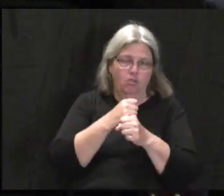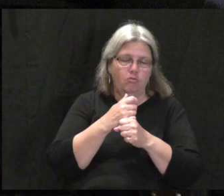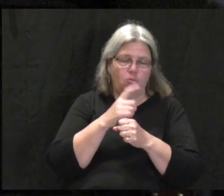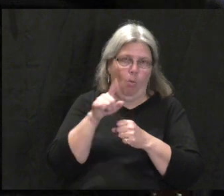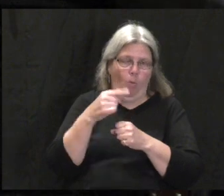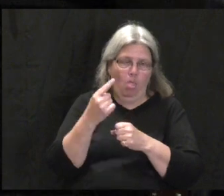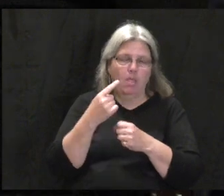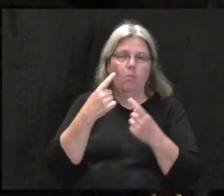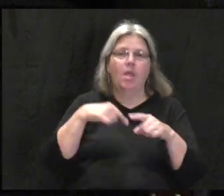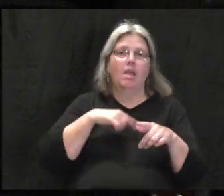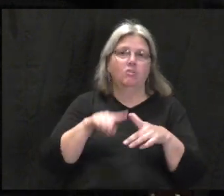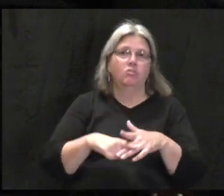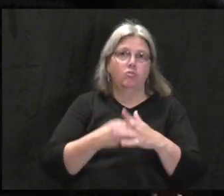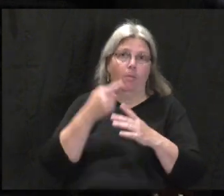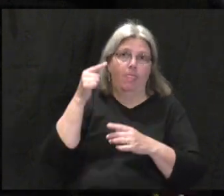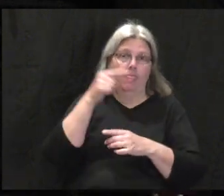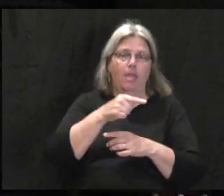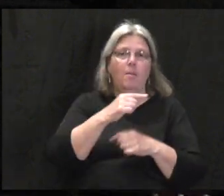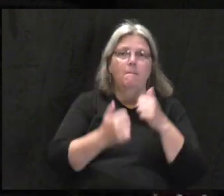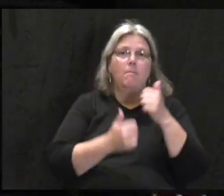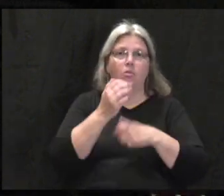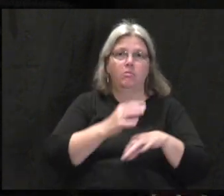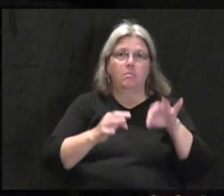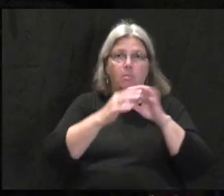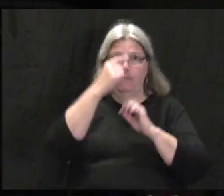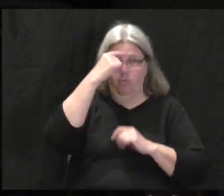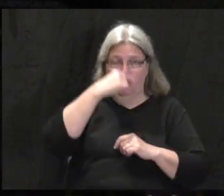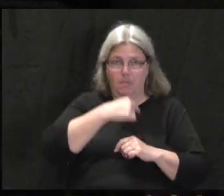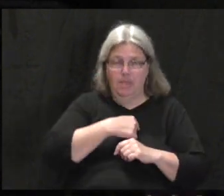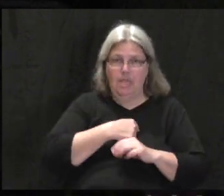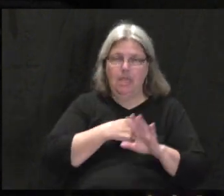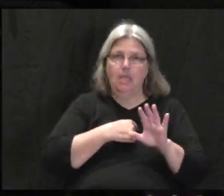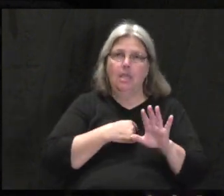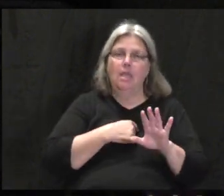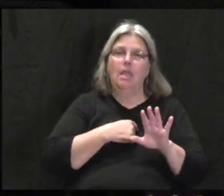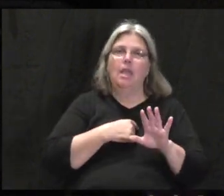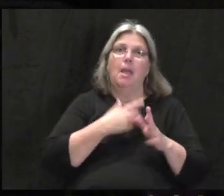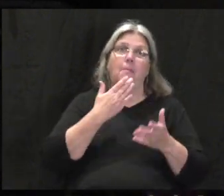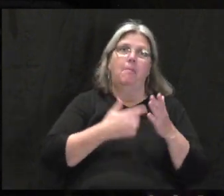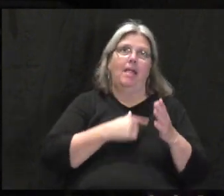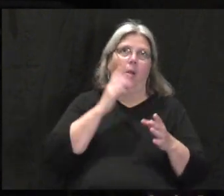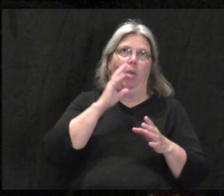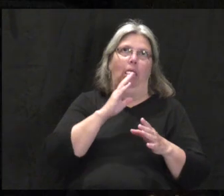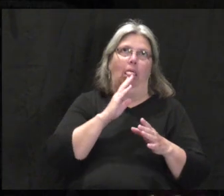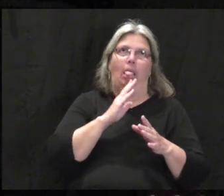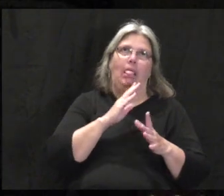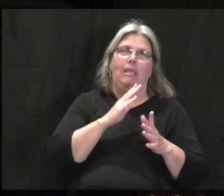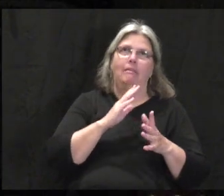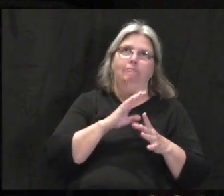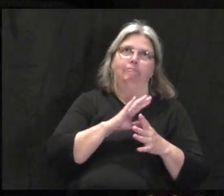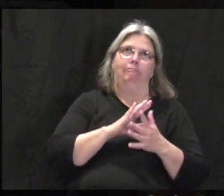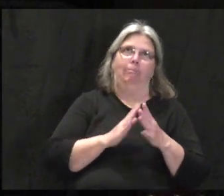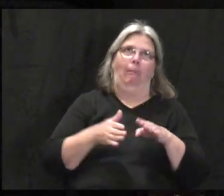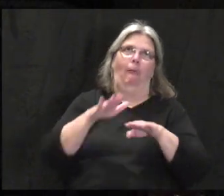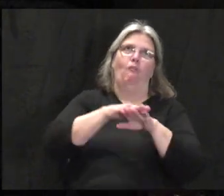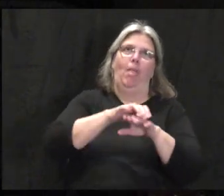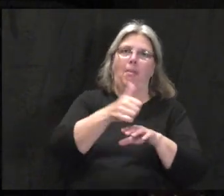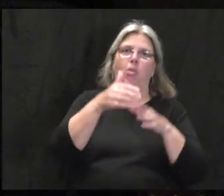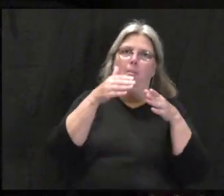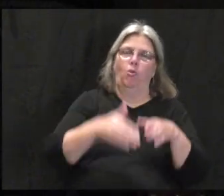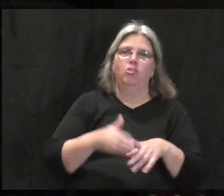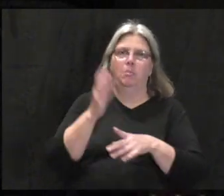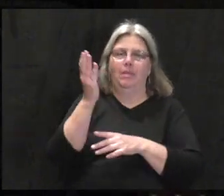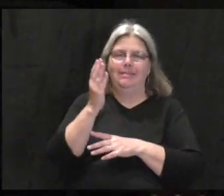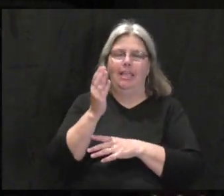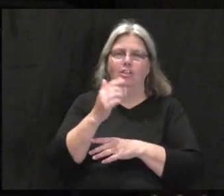I see Mr. Wright over here, who's the expert on some of these things coming up. But it all starts with when a